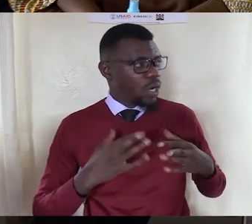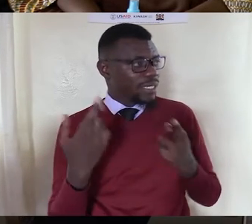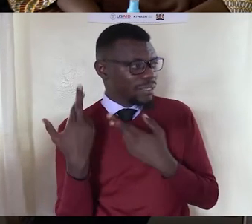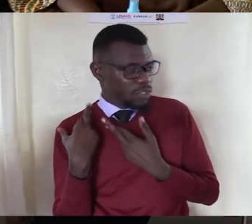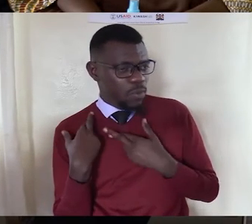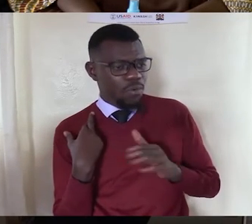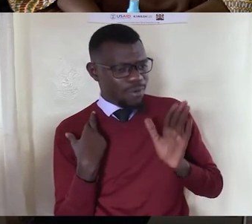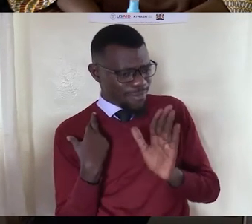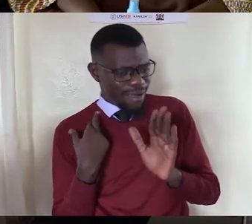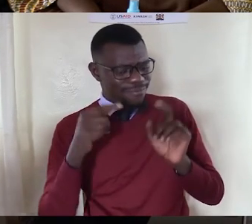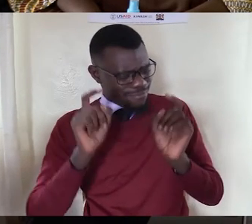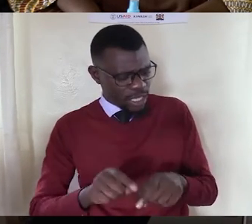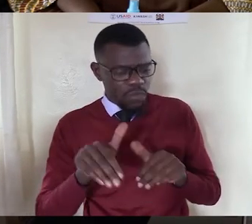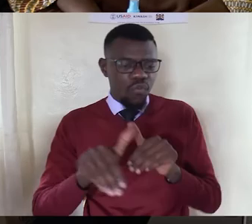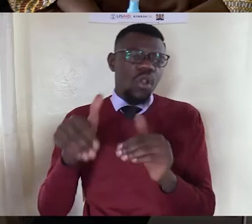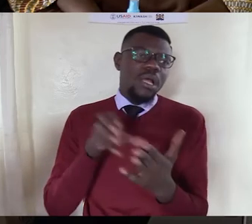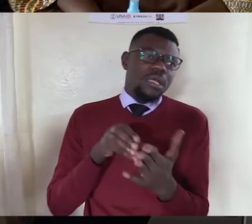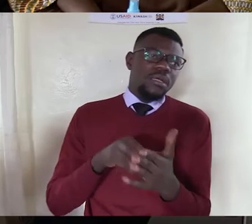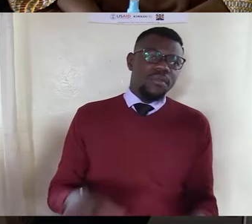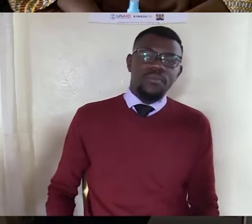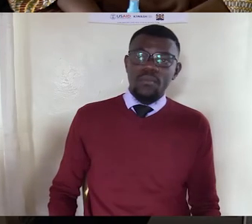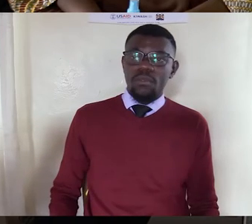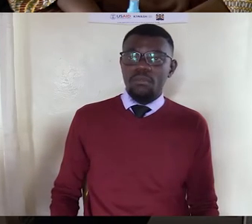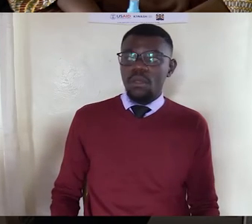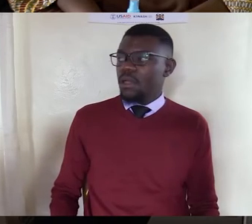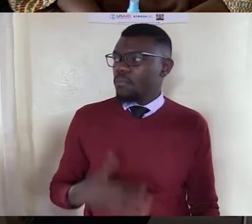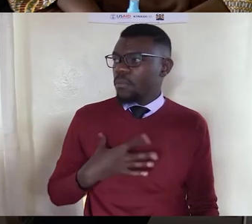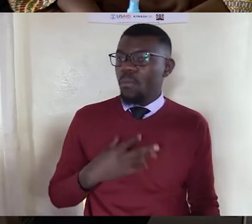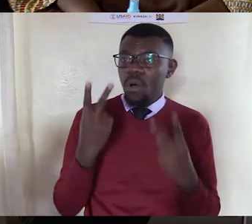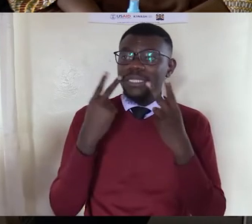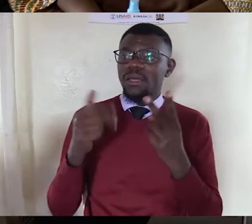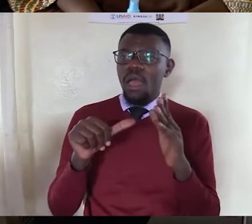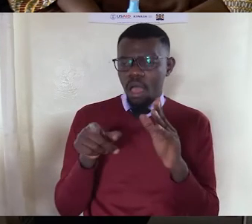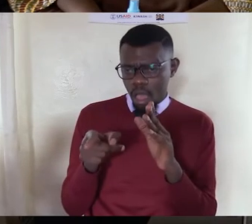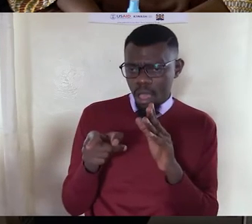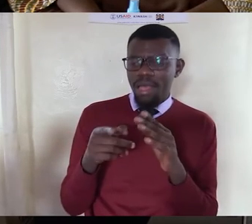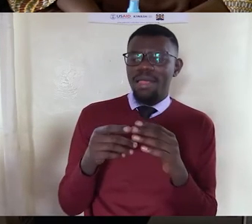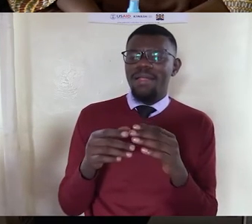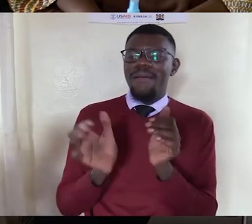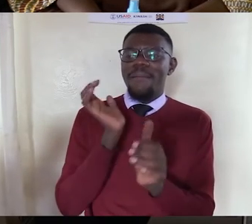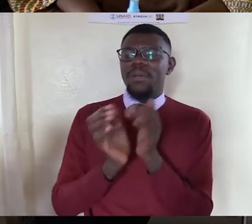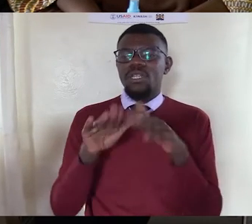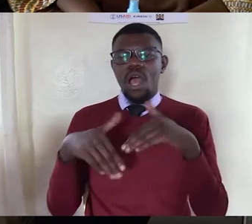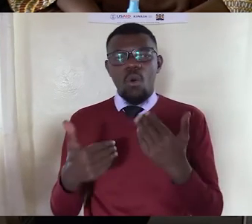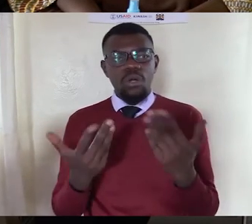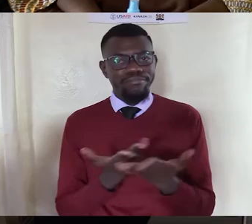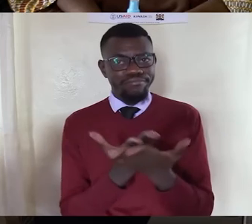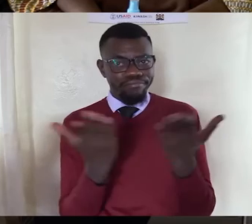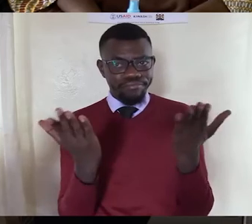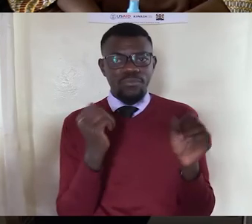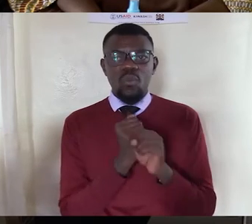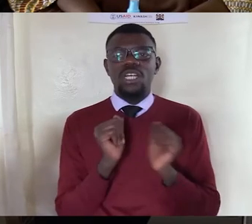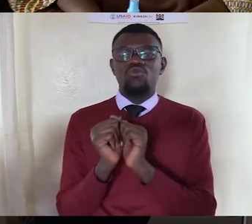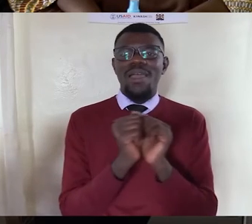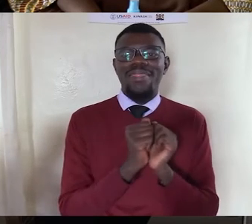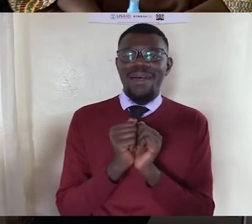and follow through on those cases, because only when people see the consequences, only when we all work together consecutively to